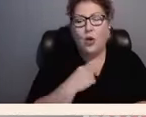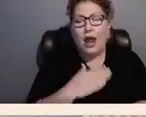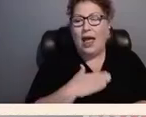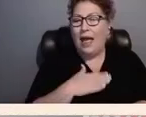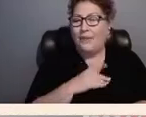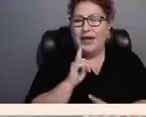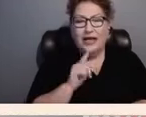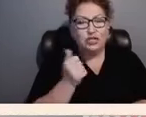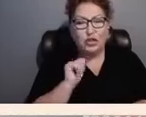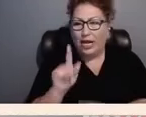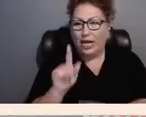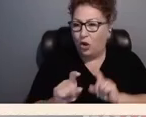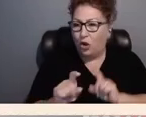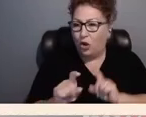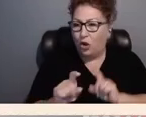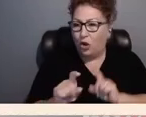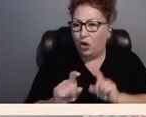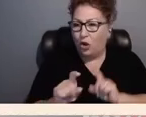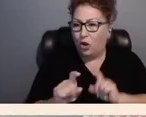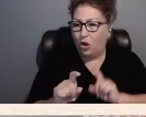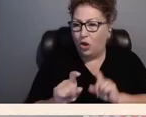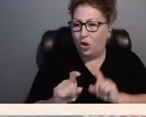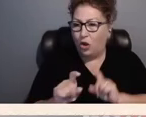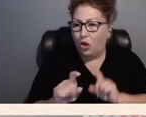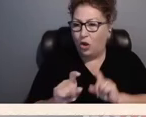questions. Call my office if